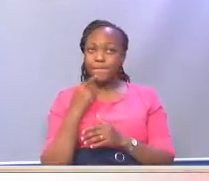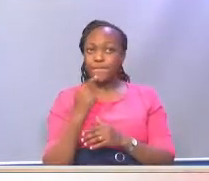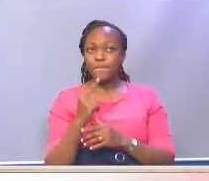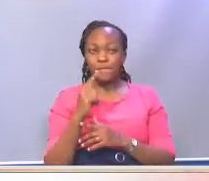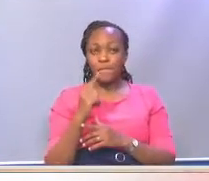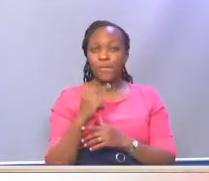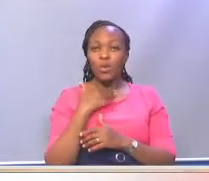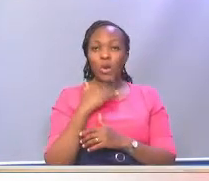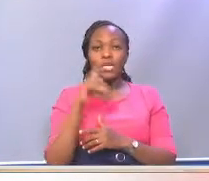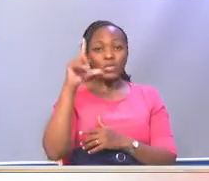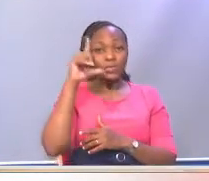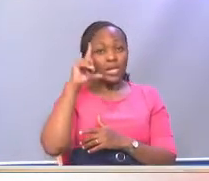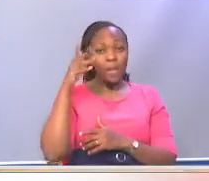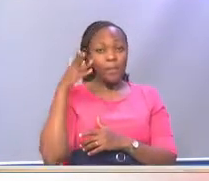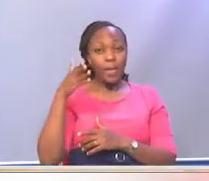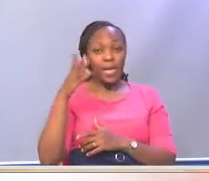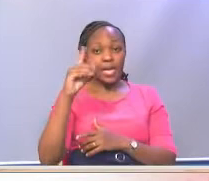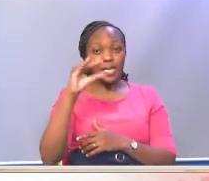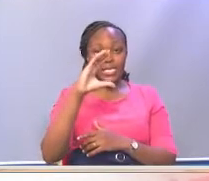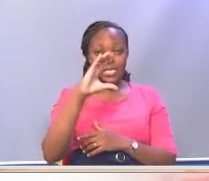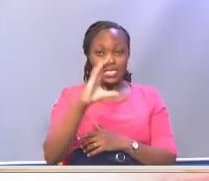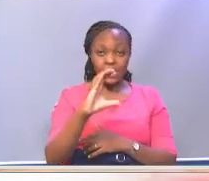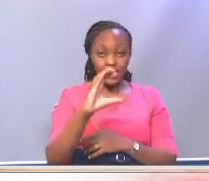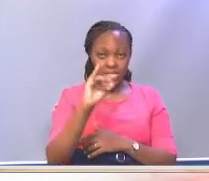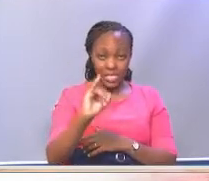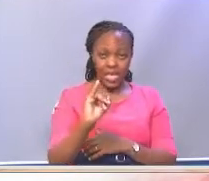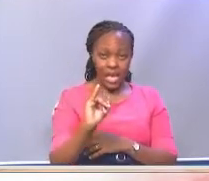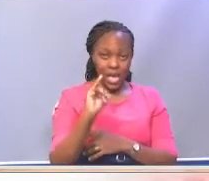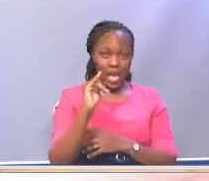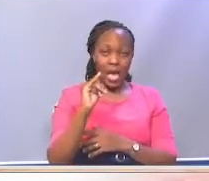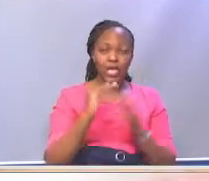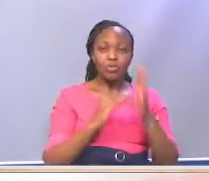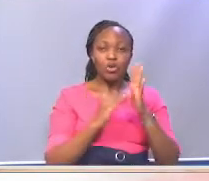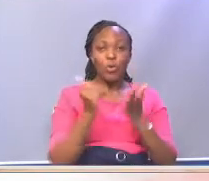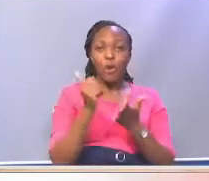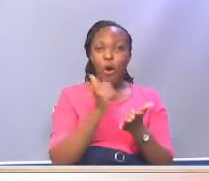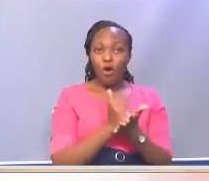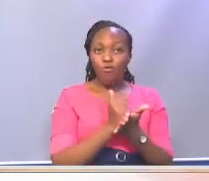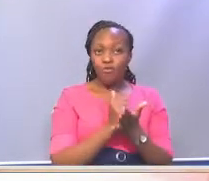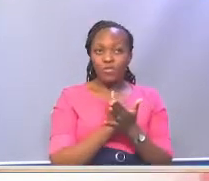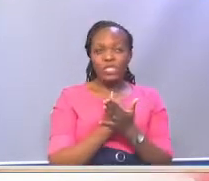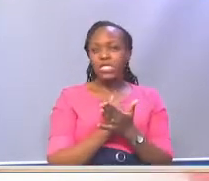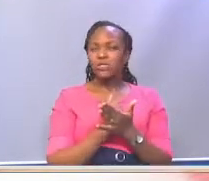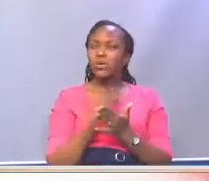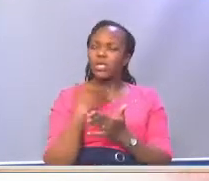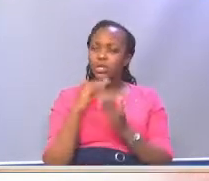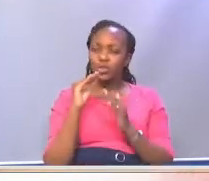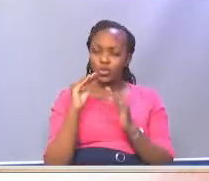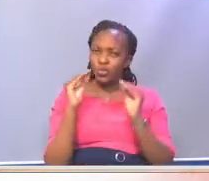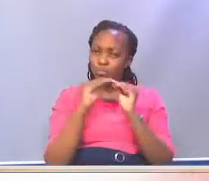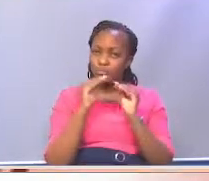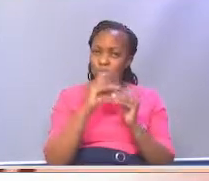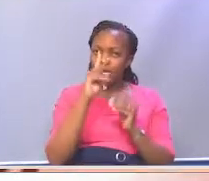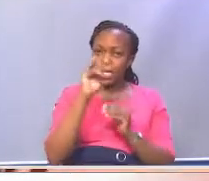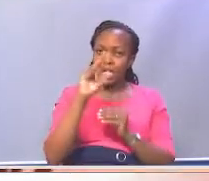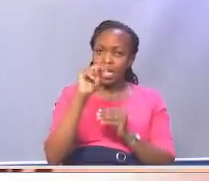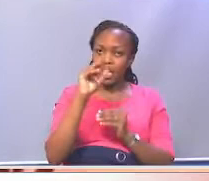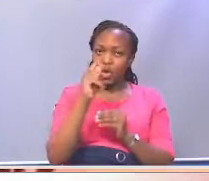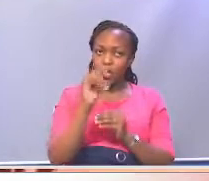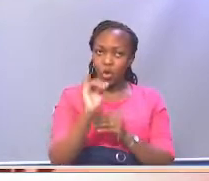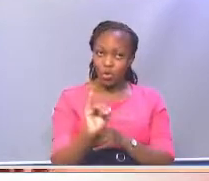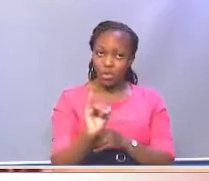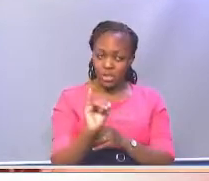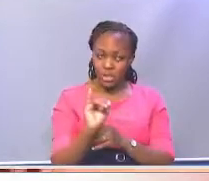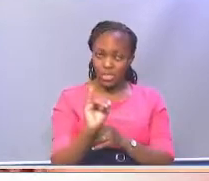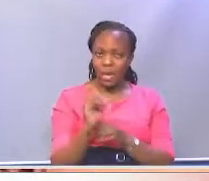headquarters to see whether he will meet Kinoti, but was told that he was out of the country. The family members feel like they